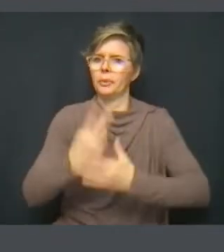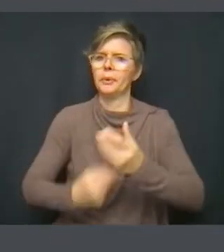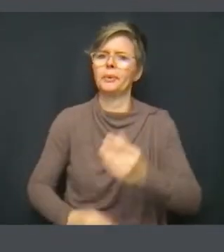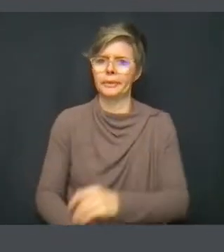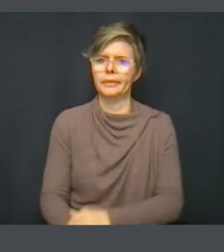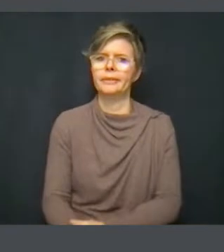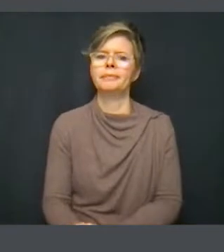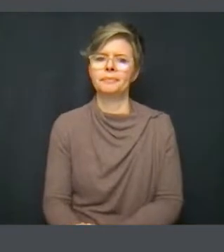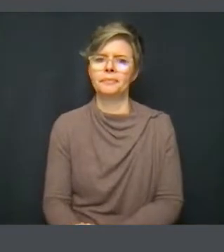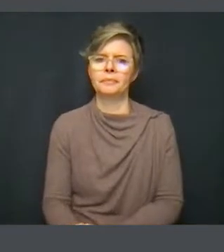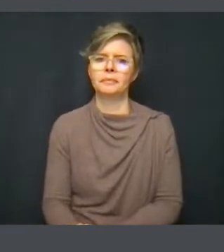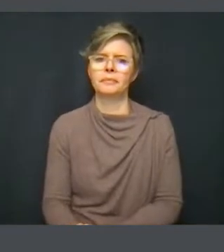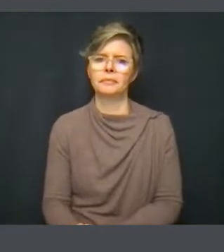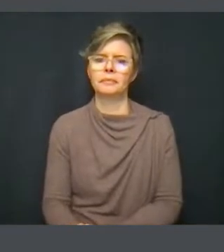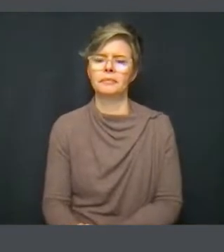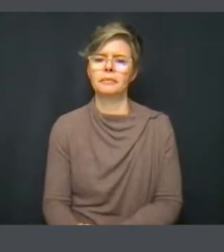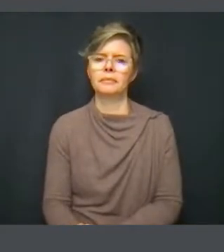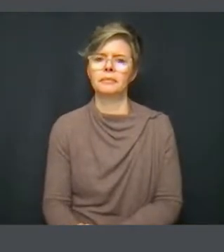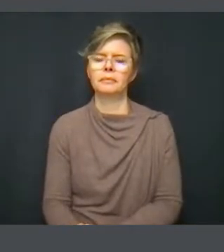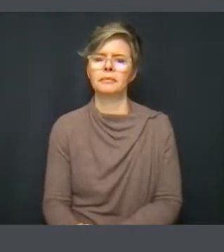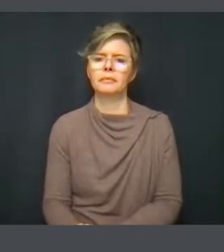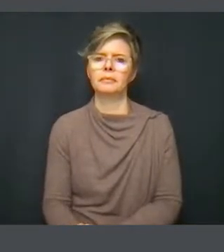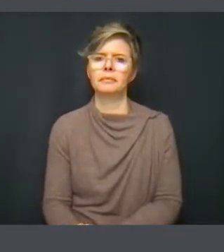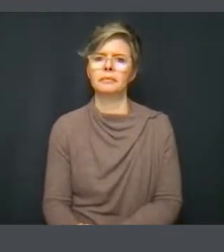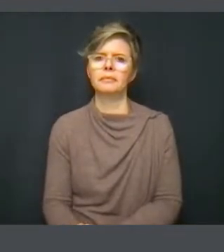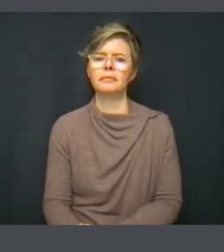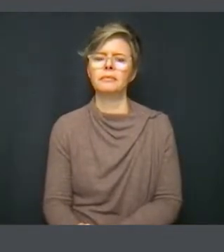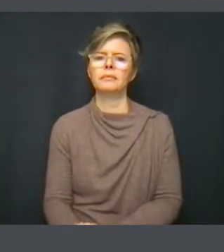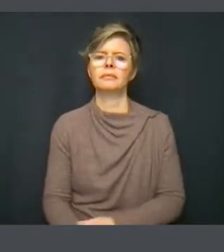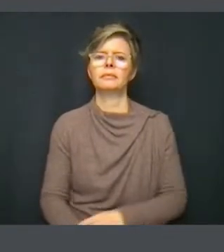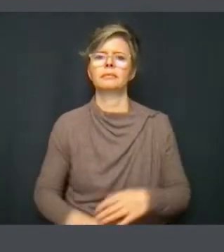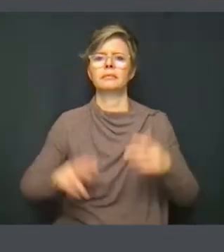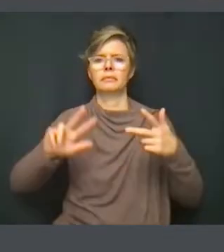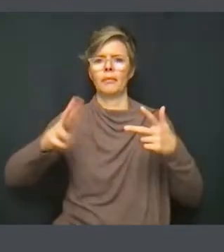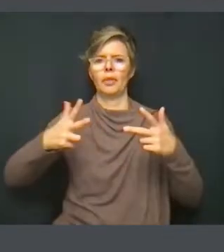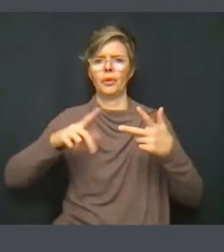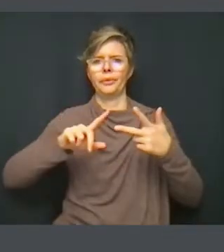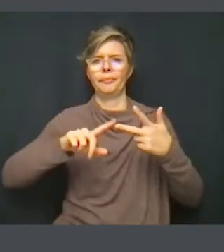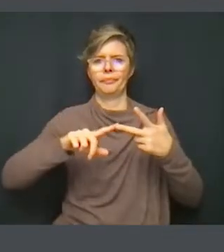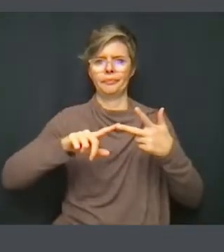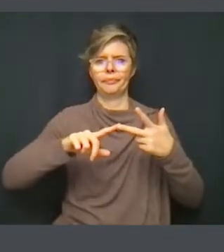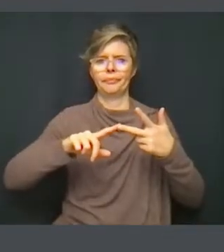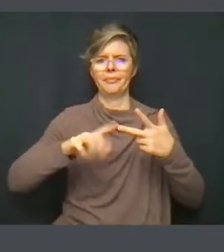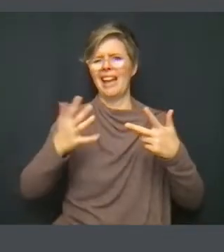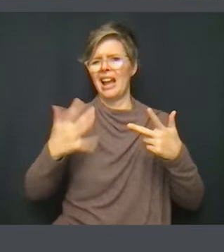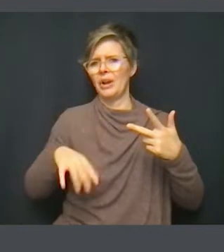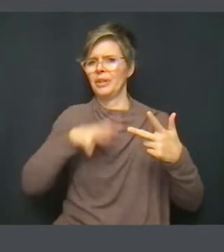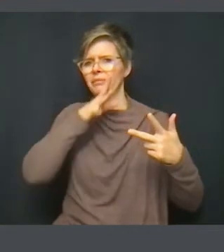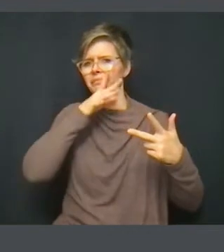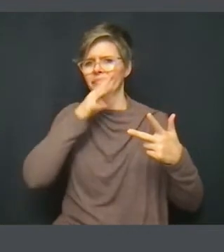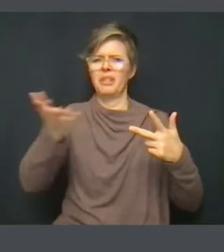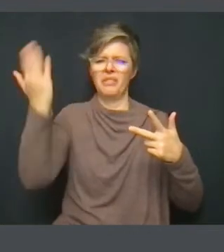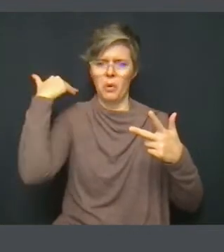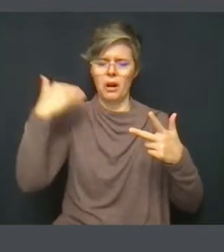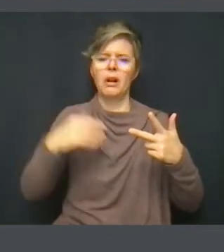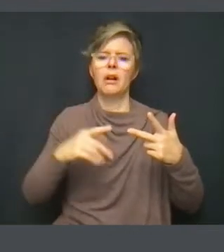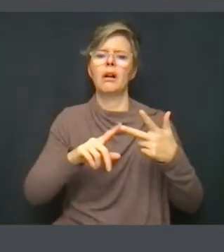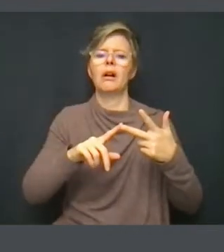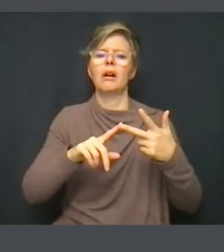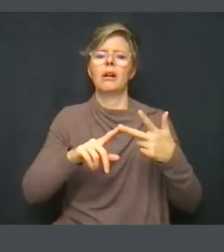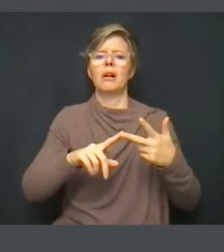I kind of talked about this a little earlier on today in this talk, which is assessing one language